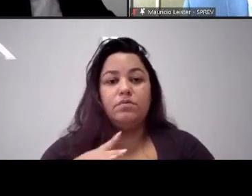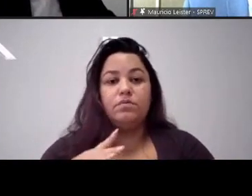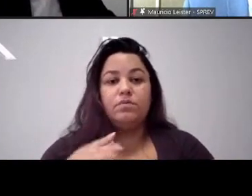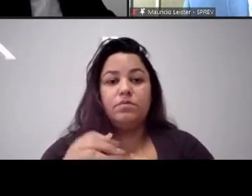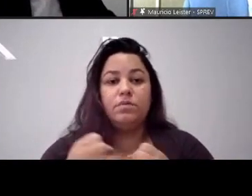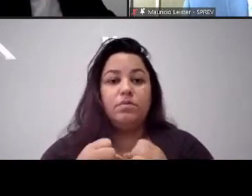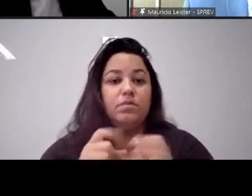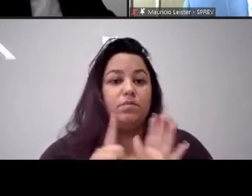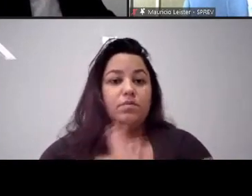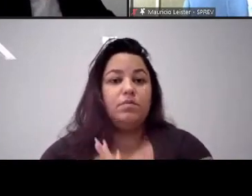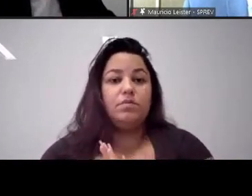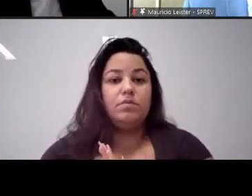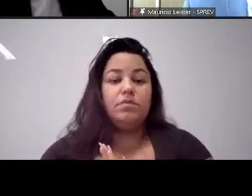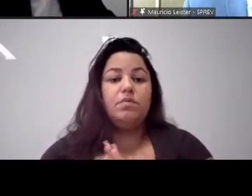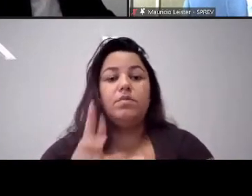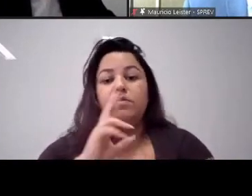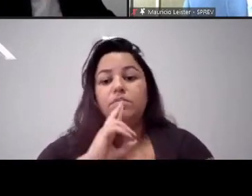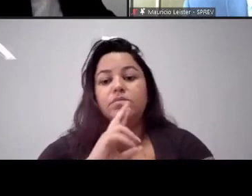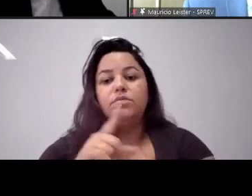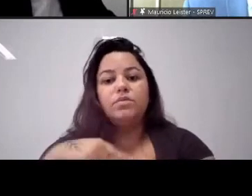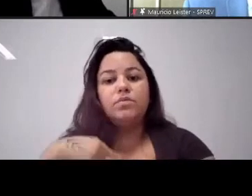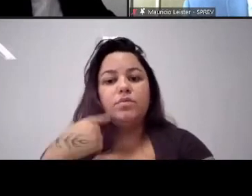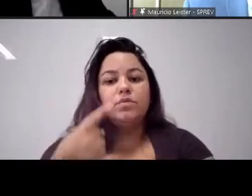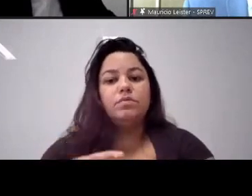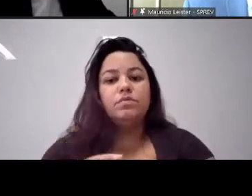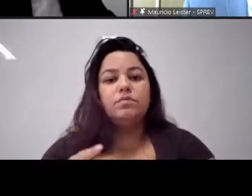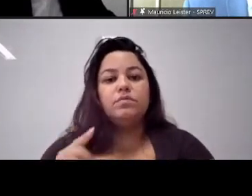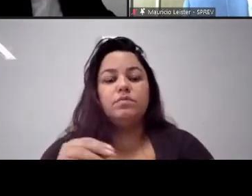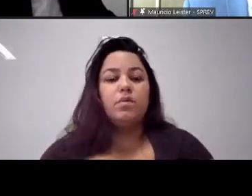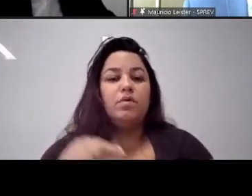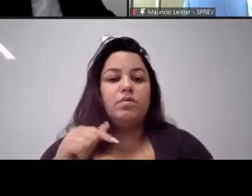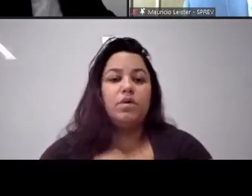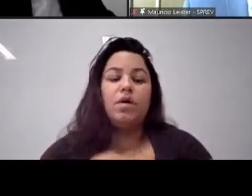the other questions that we have,